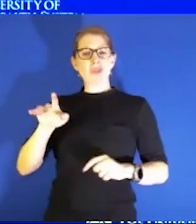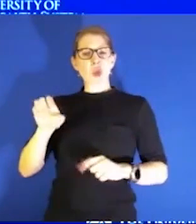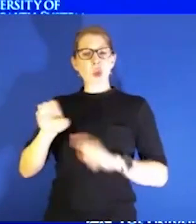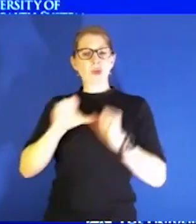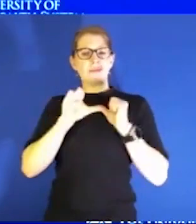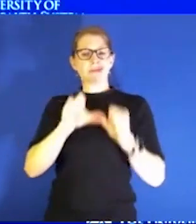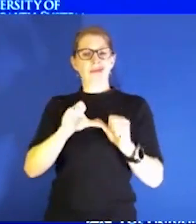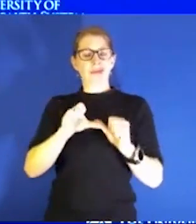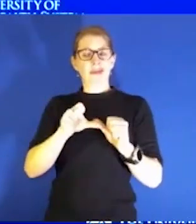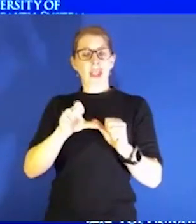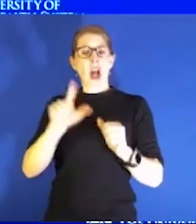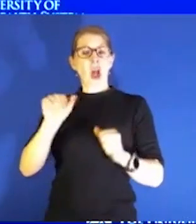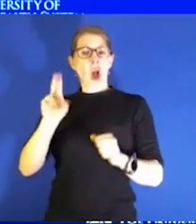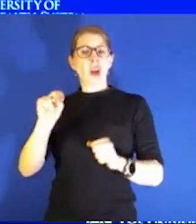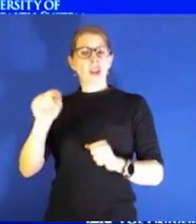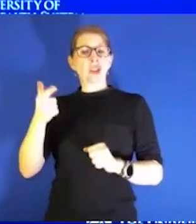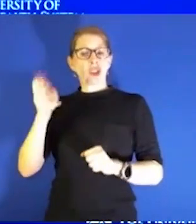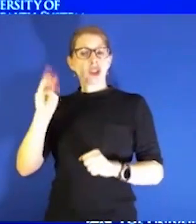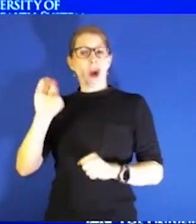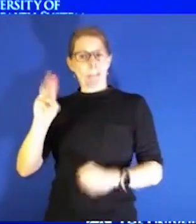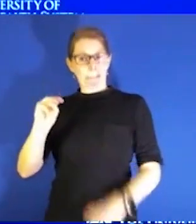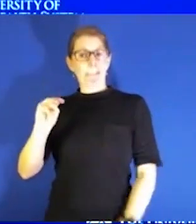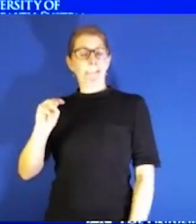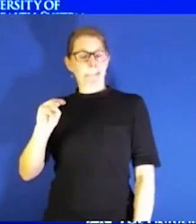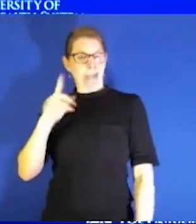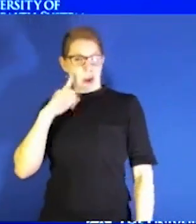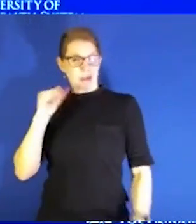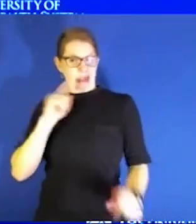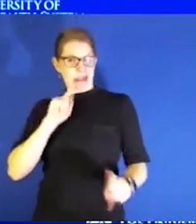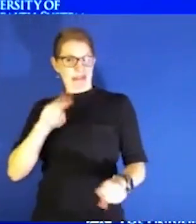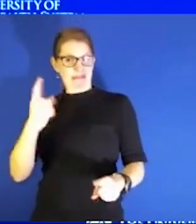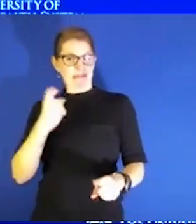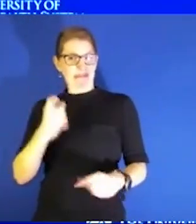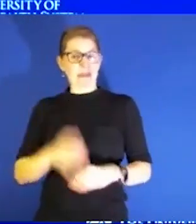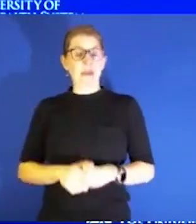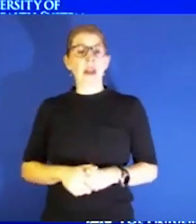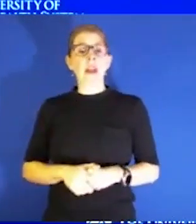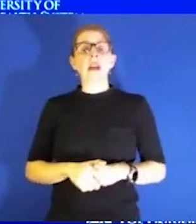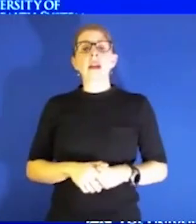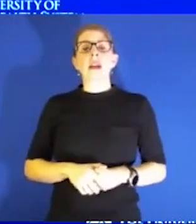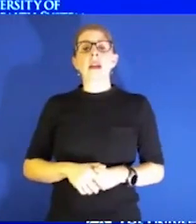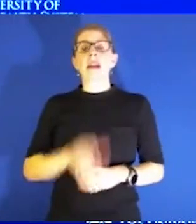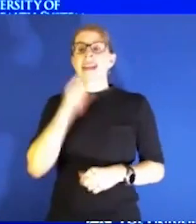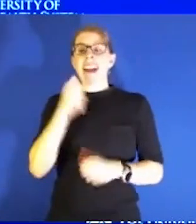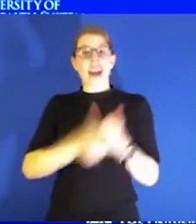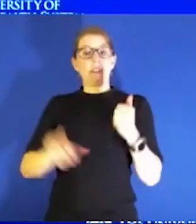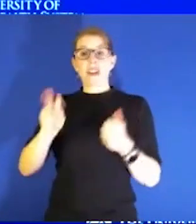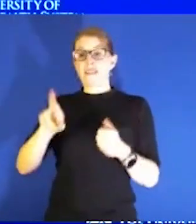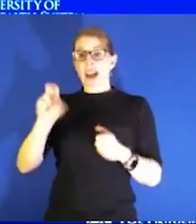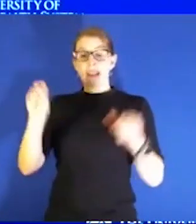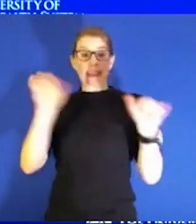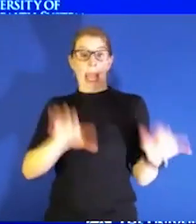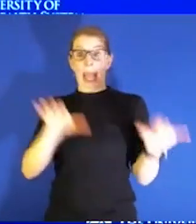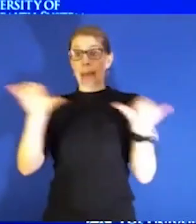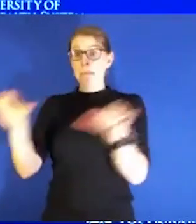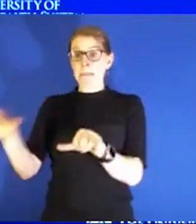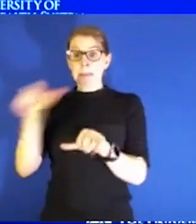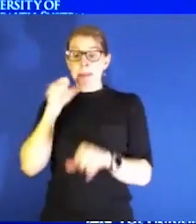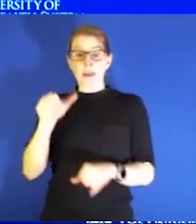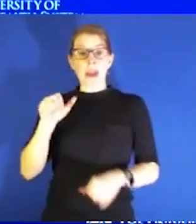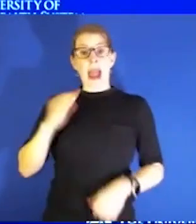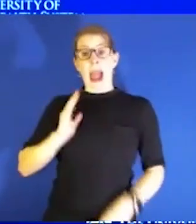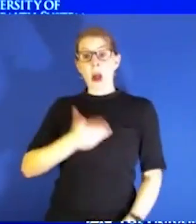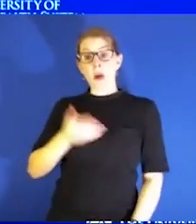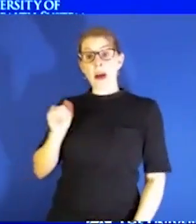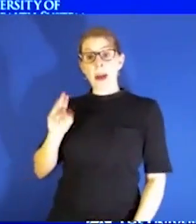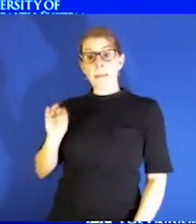term. So I think hopefully that answers your question. Not every virus, not every infection is the same. Our immunity does act different. And a